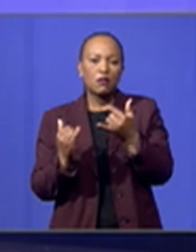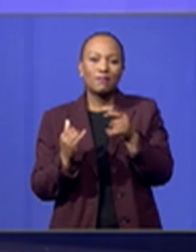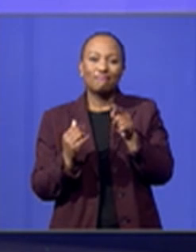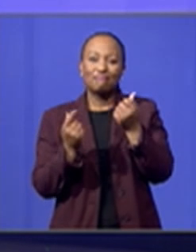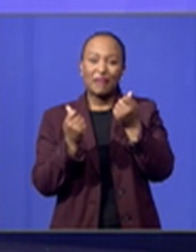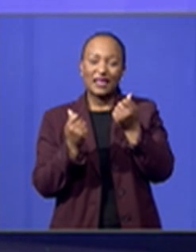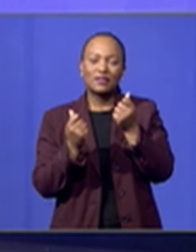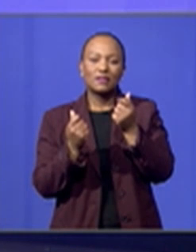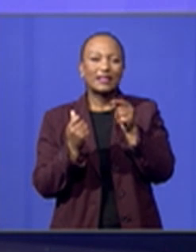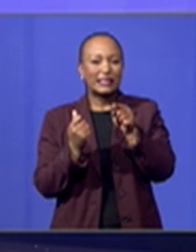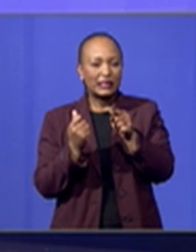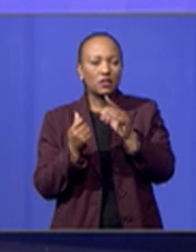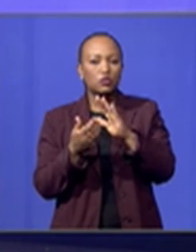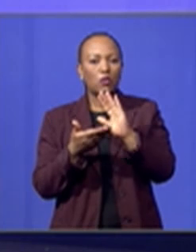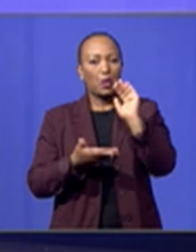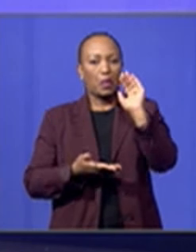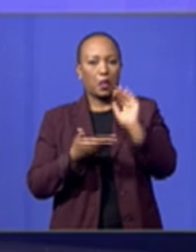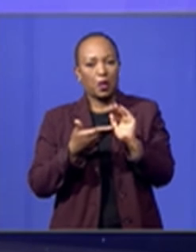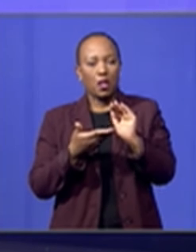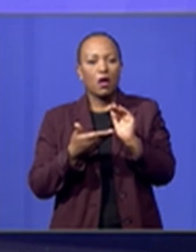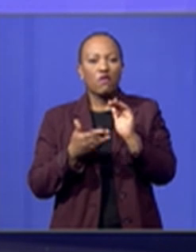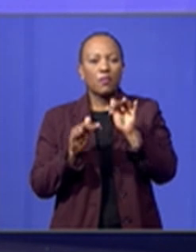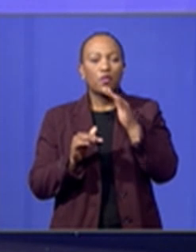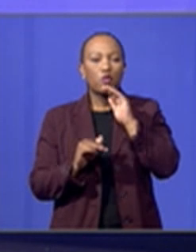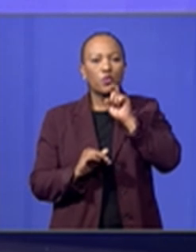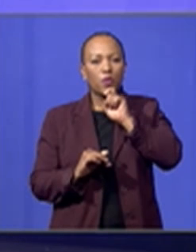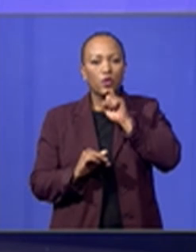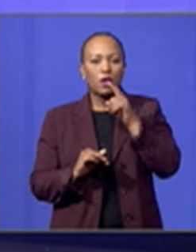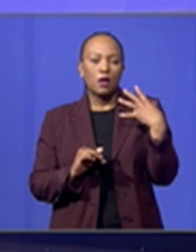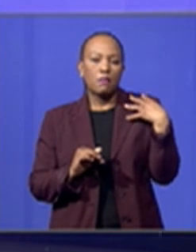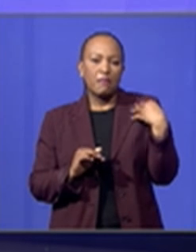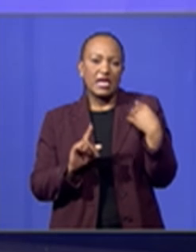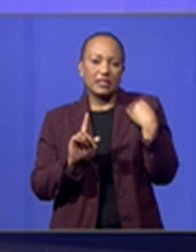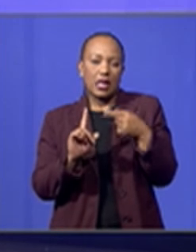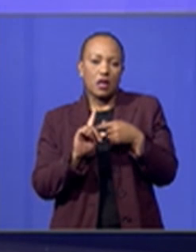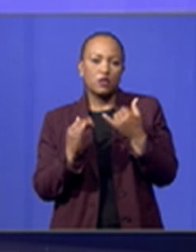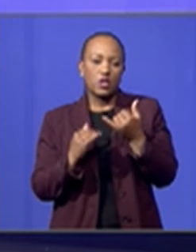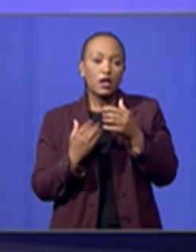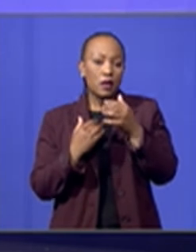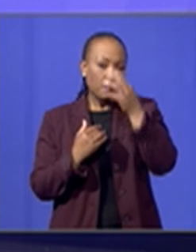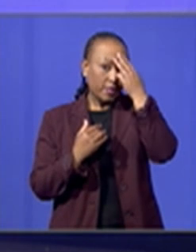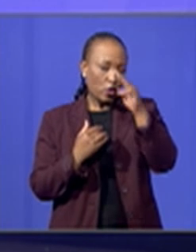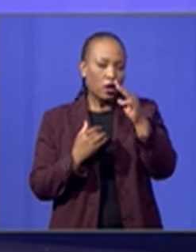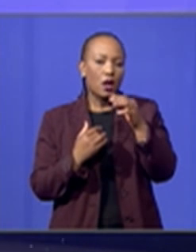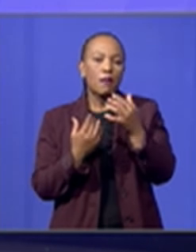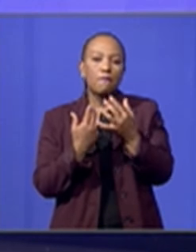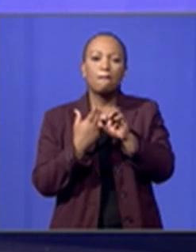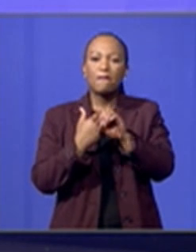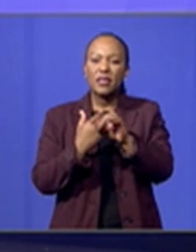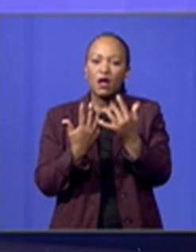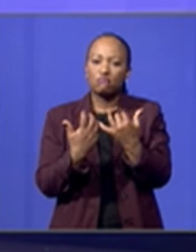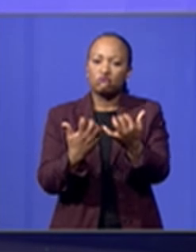ditlhwatlhwa tsa motlakase le go fokotsa morwalo mo badirising. Tona o buile seno le bobegadikgang kwa Pretoria.